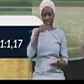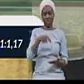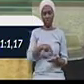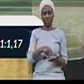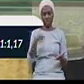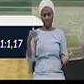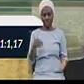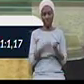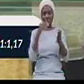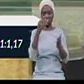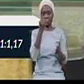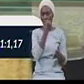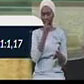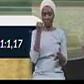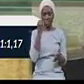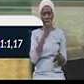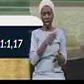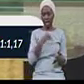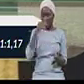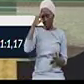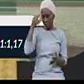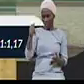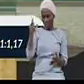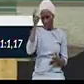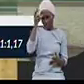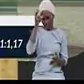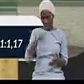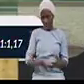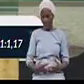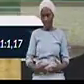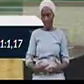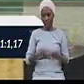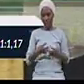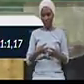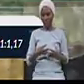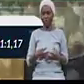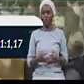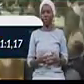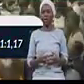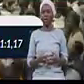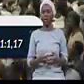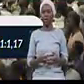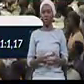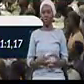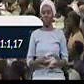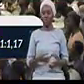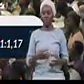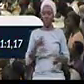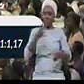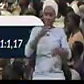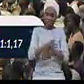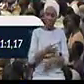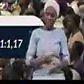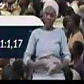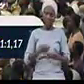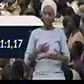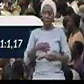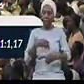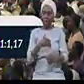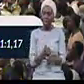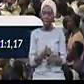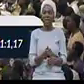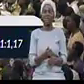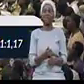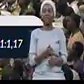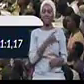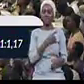to number Israel. Satan stood up against Israel. that many people, because they do